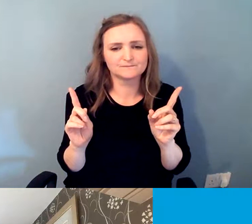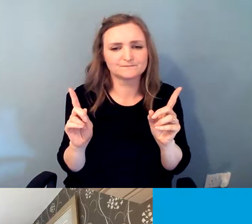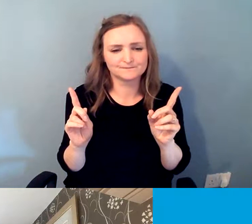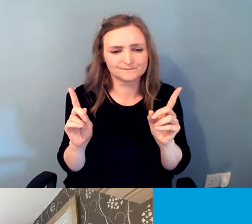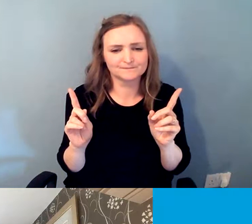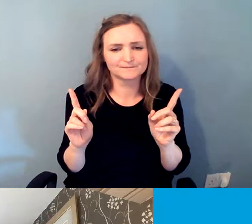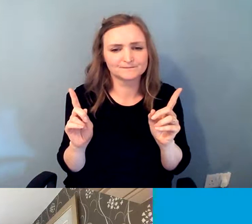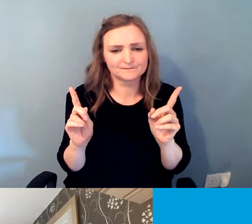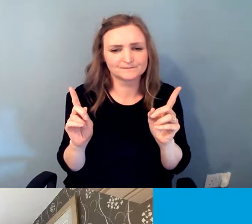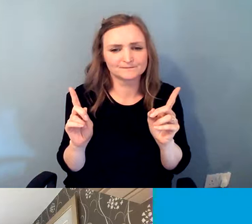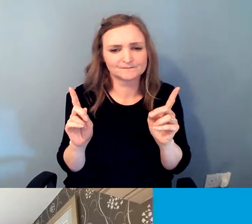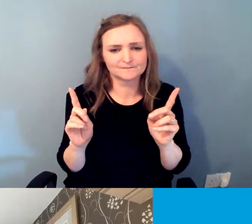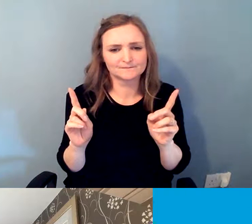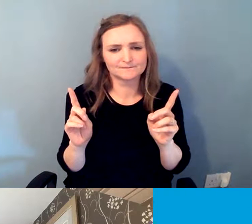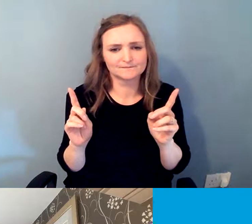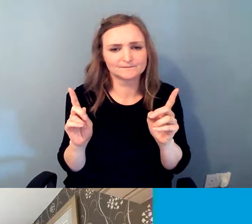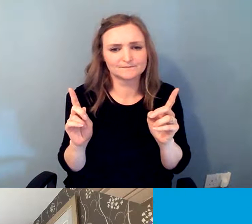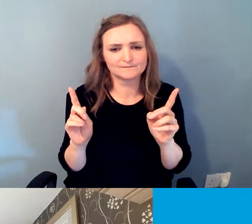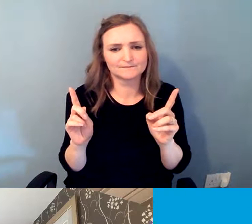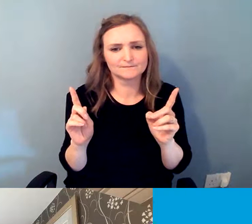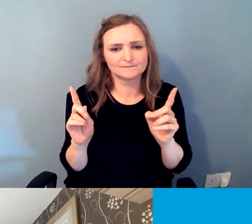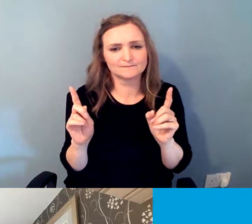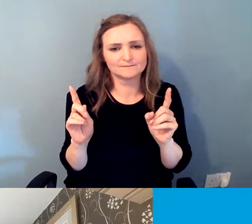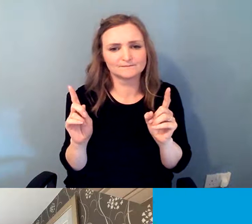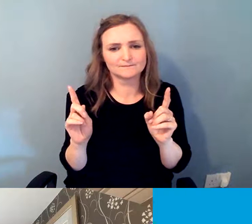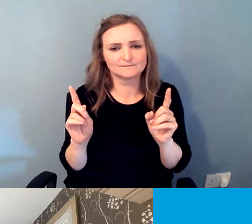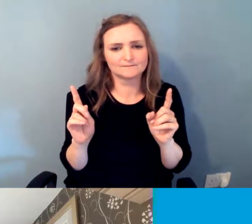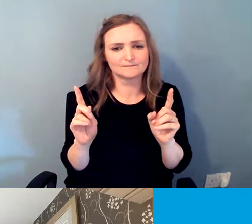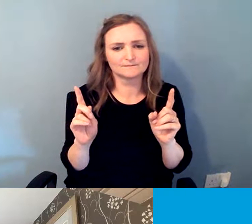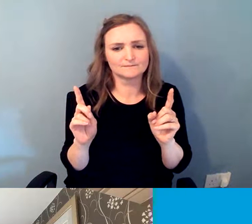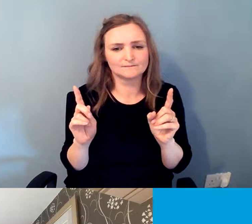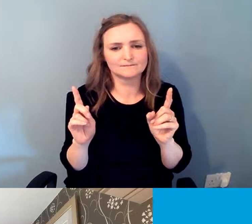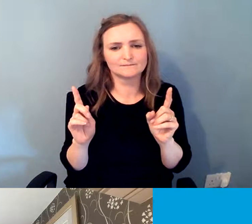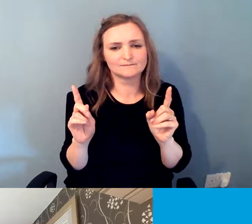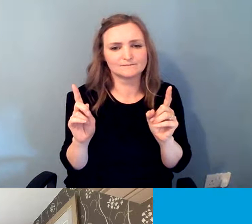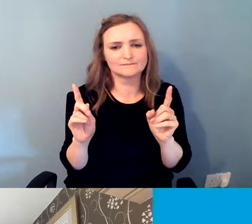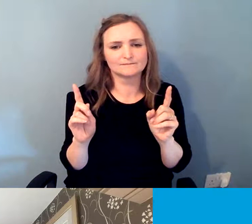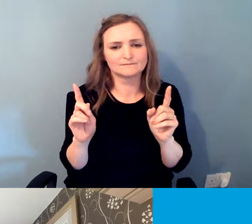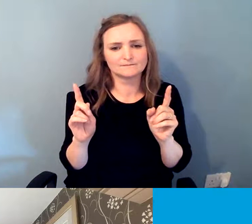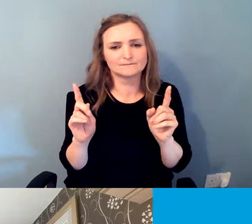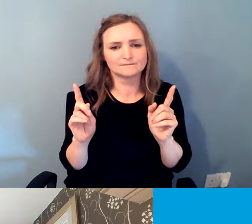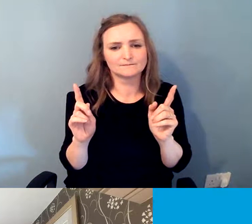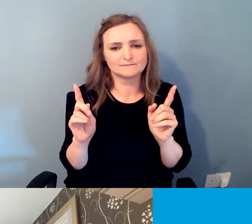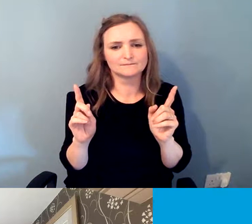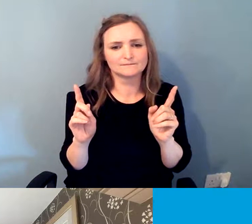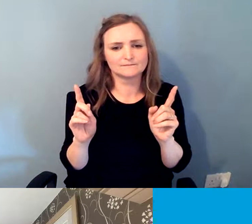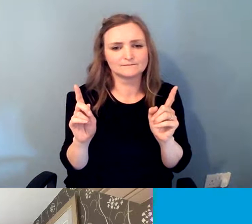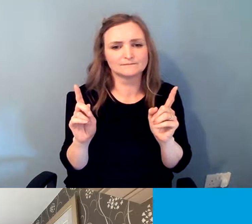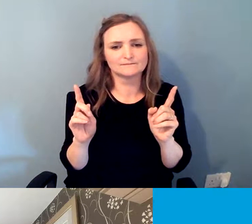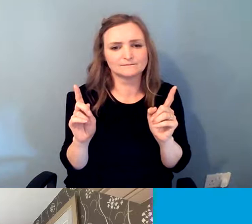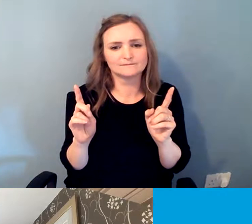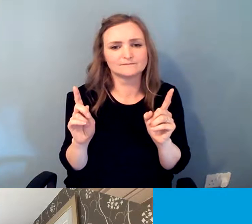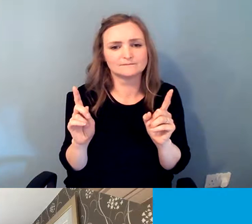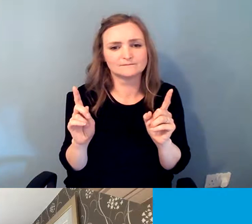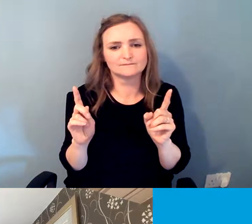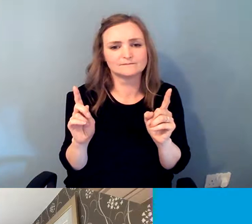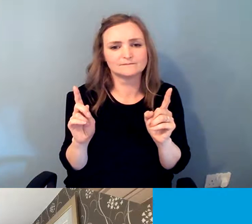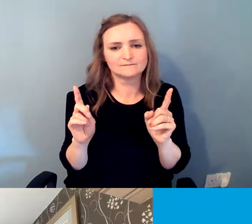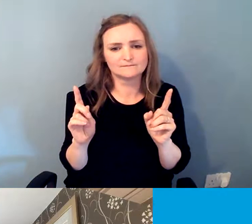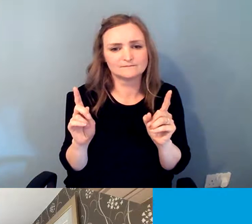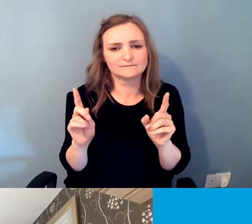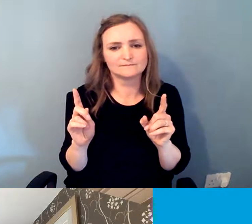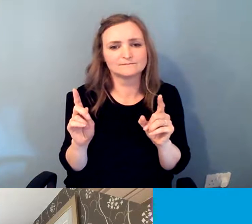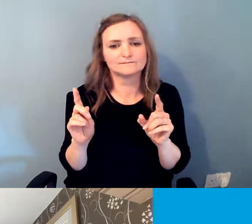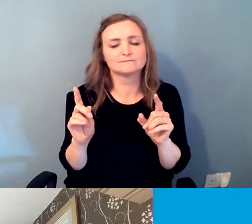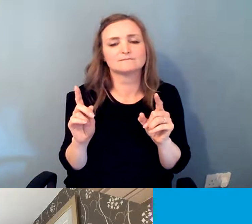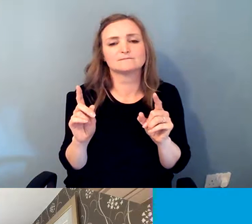There's also that question of, and it's not specifically cancer related. It's a general